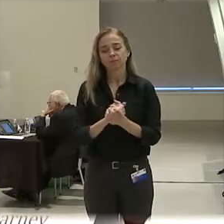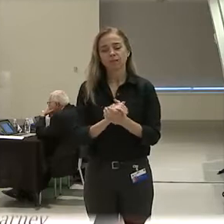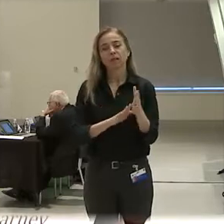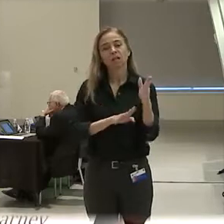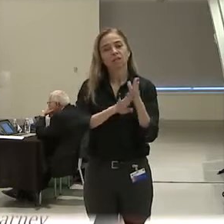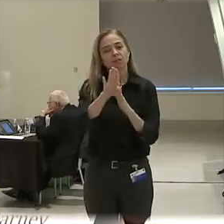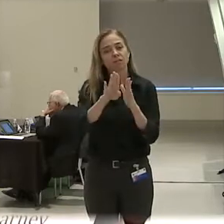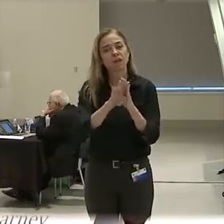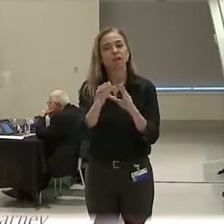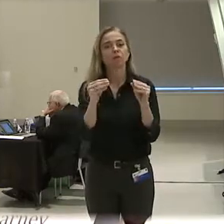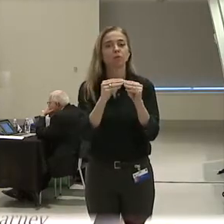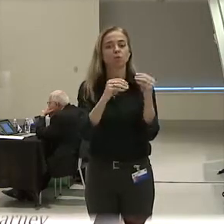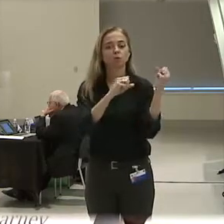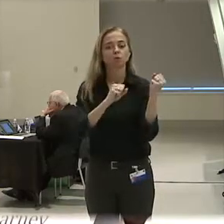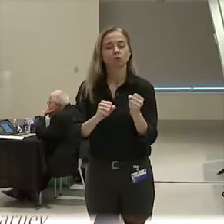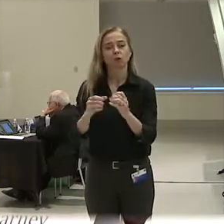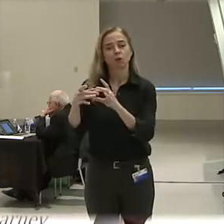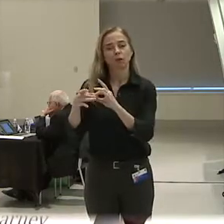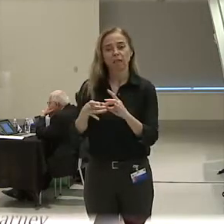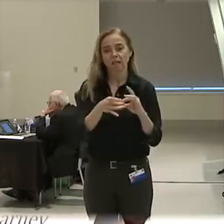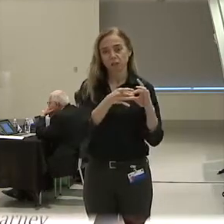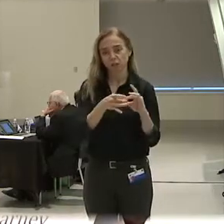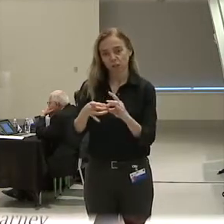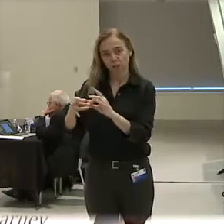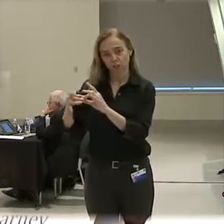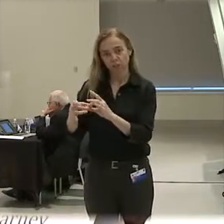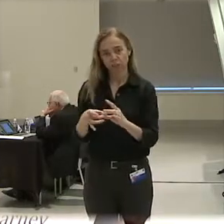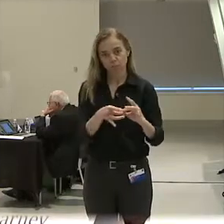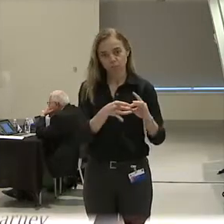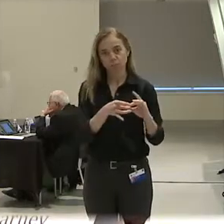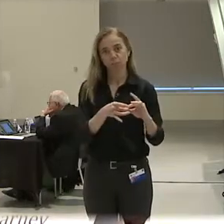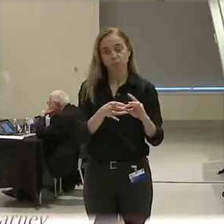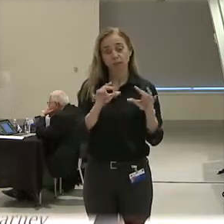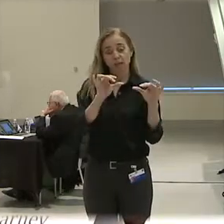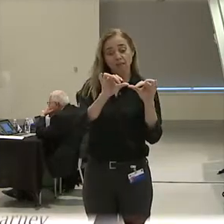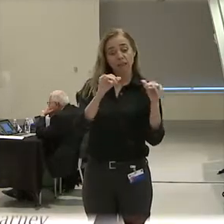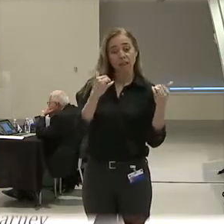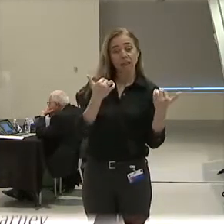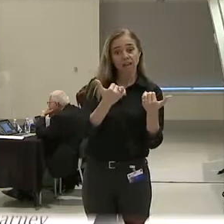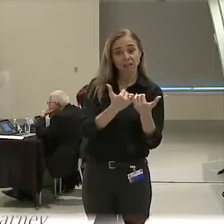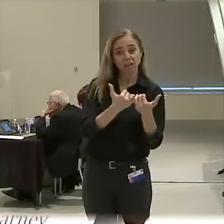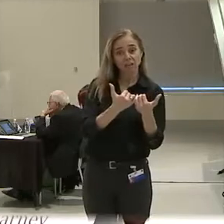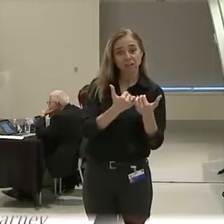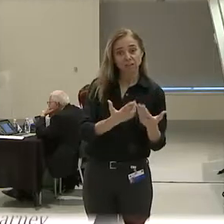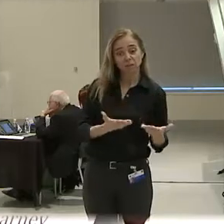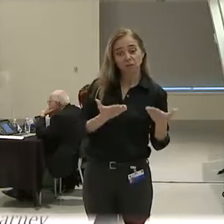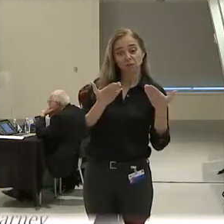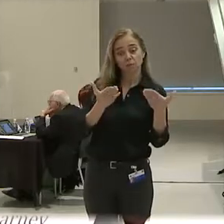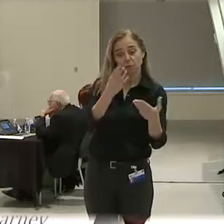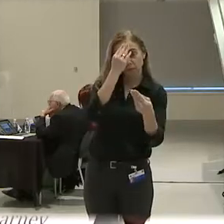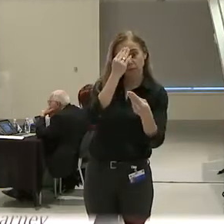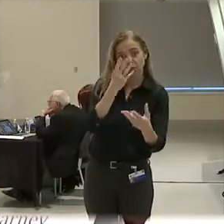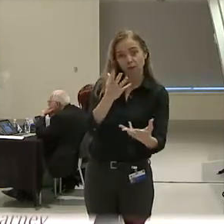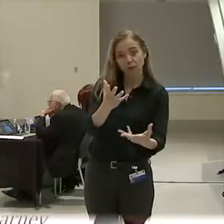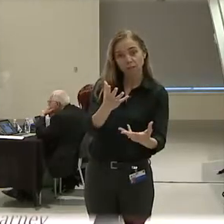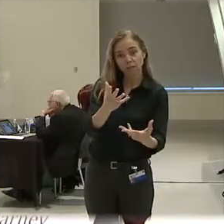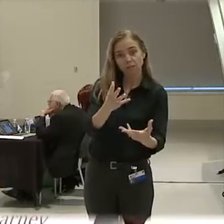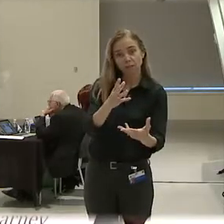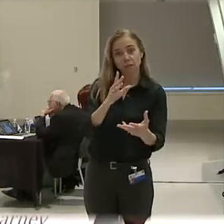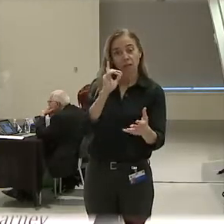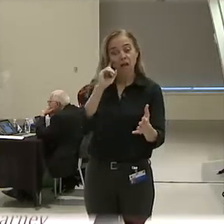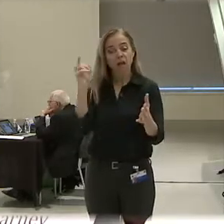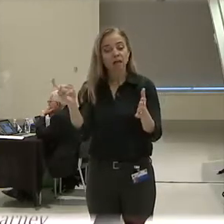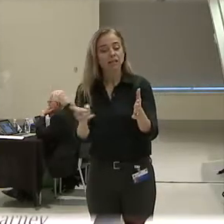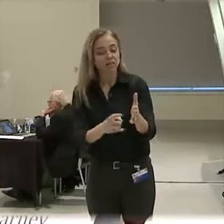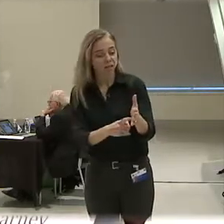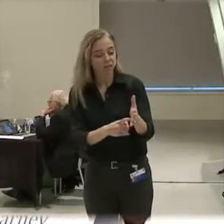develop a relationship with the law enforcement agency so that the agency brings information to you, or you identify